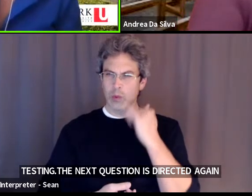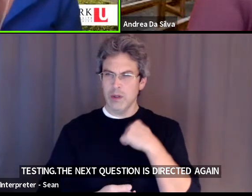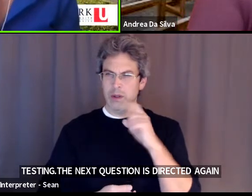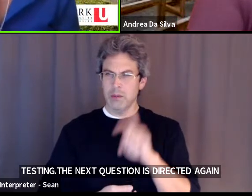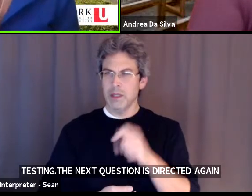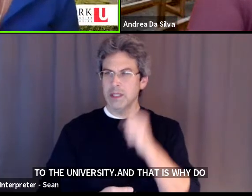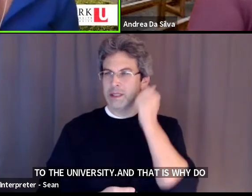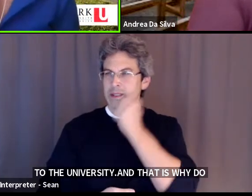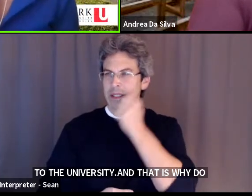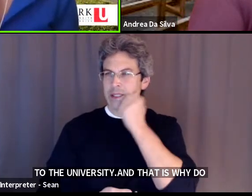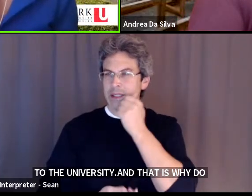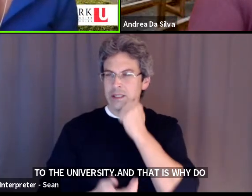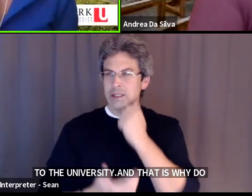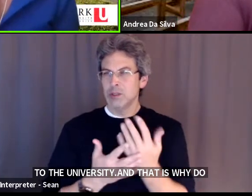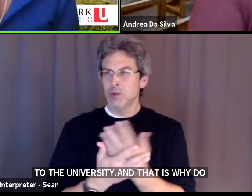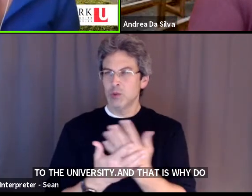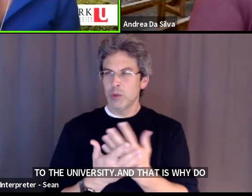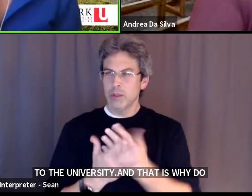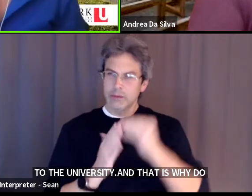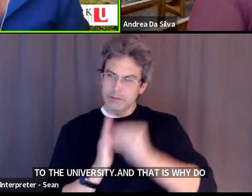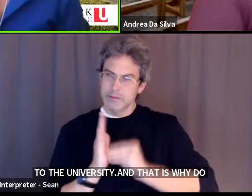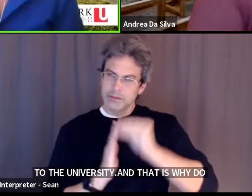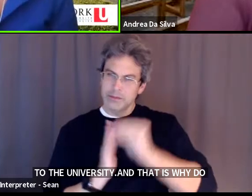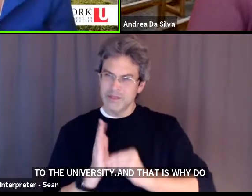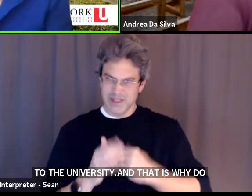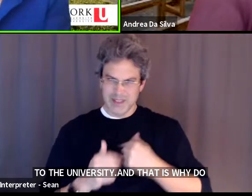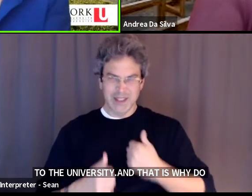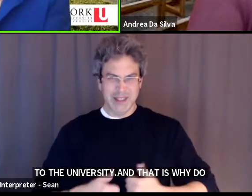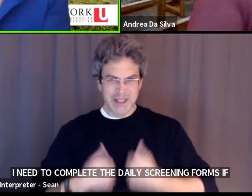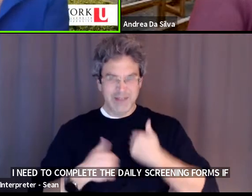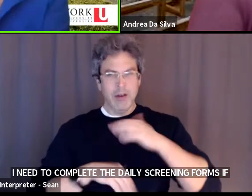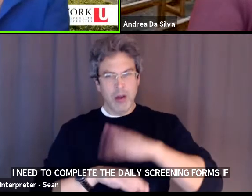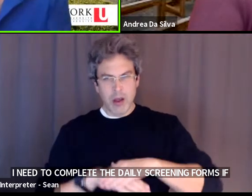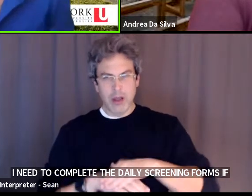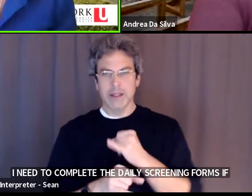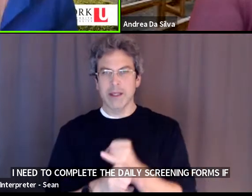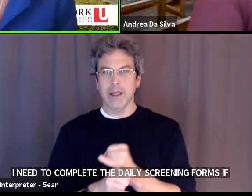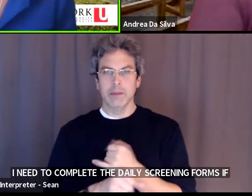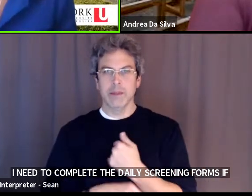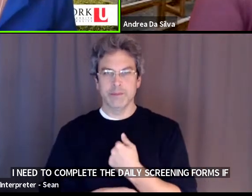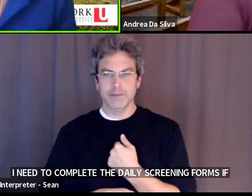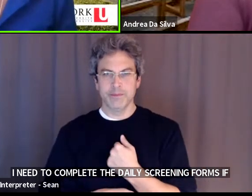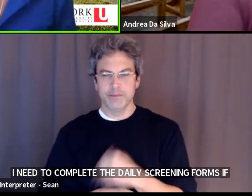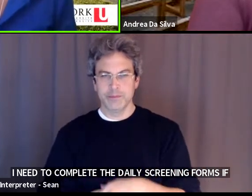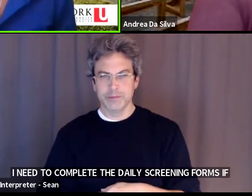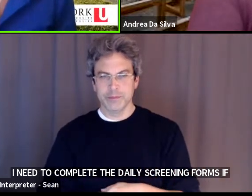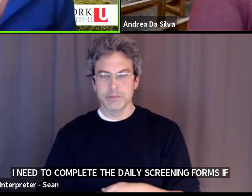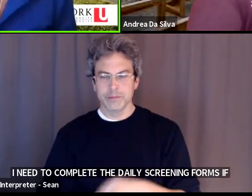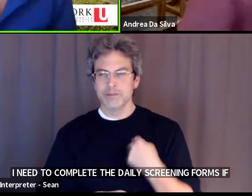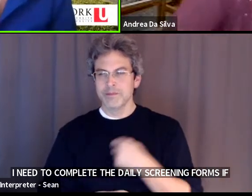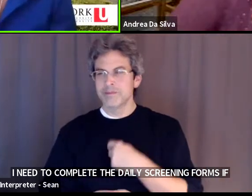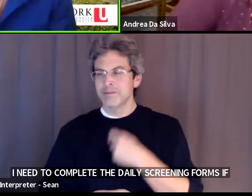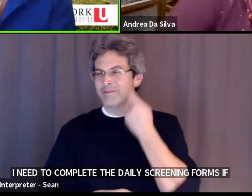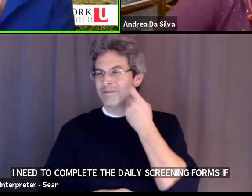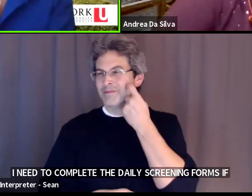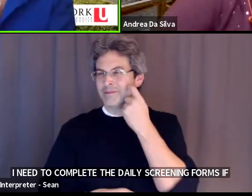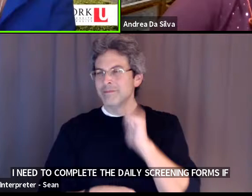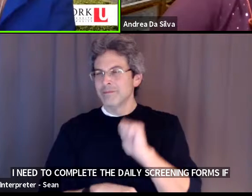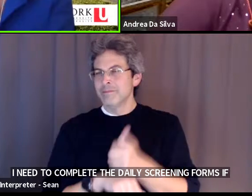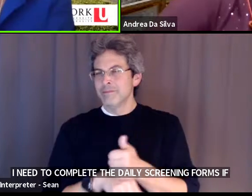screening forms if I live on campus? We recently introduced mandatory daily screening